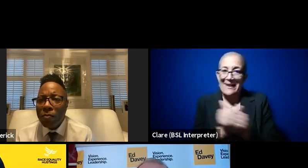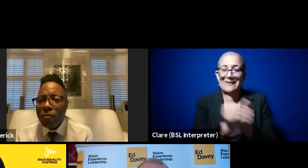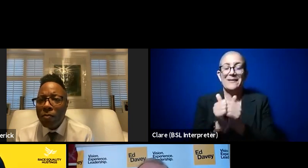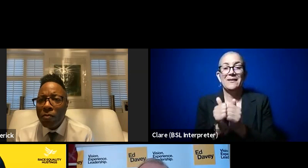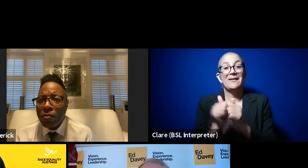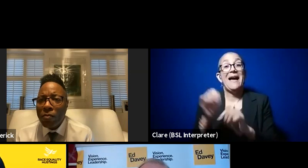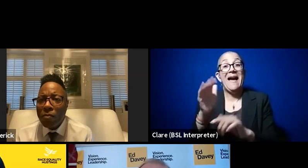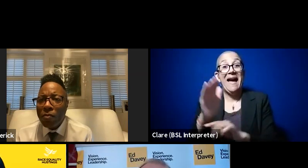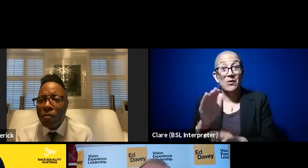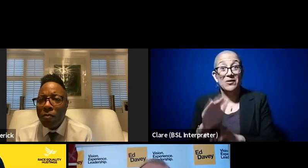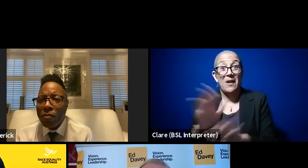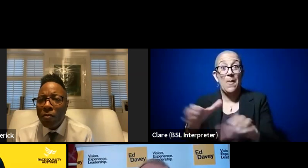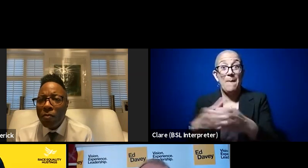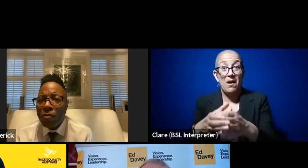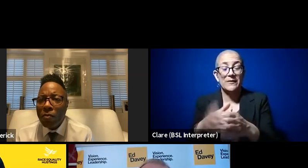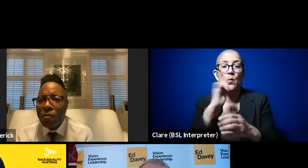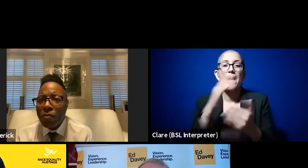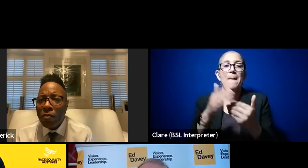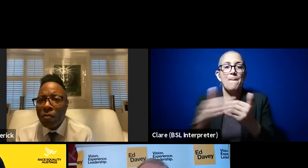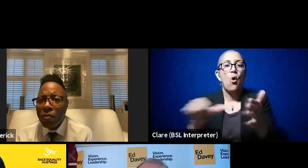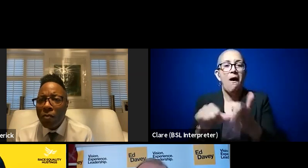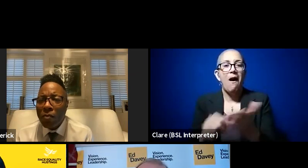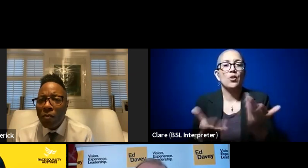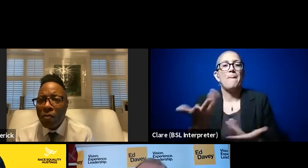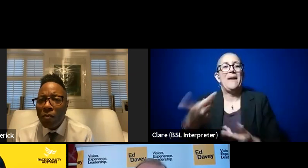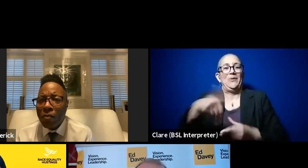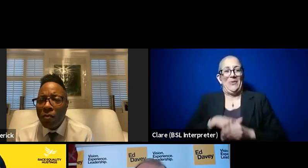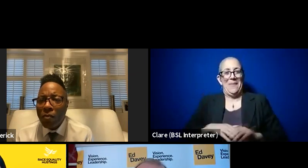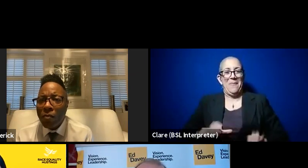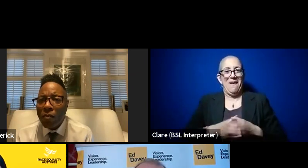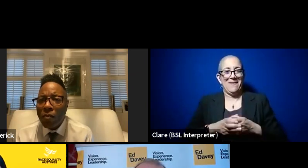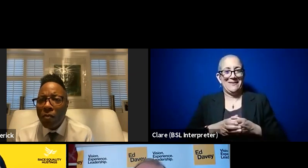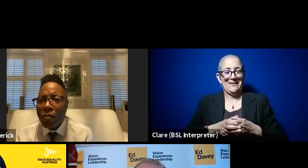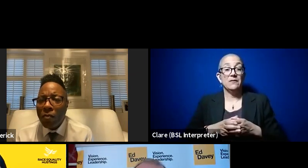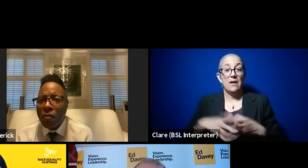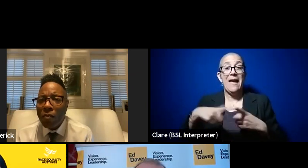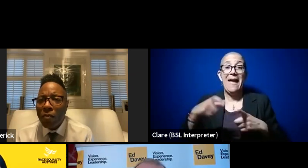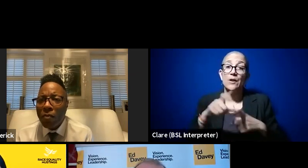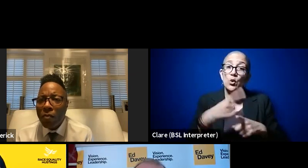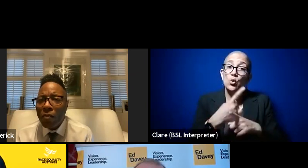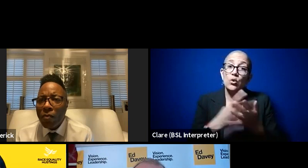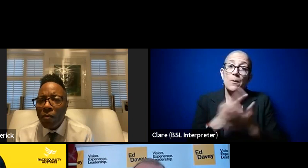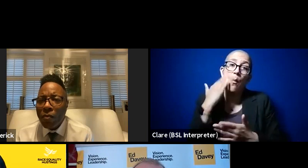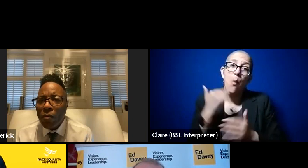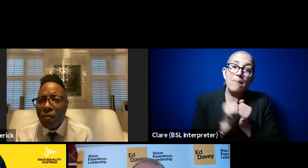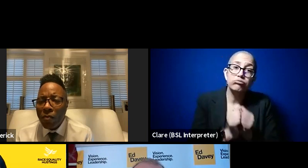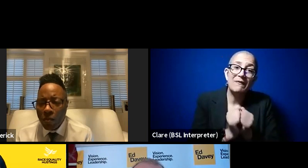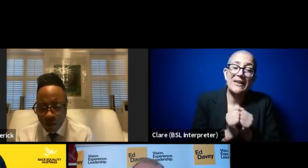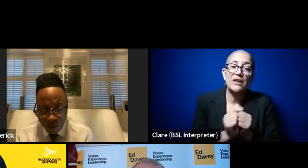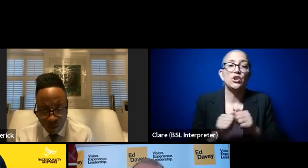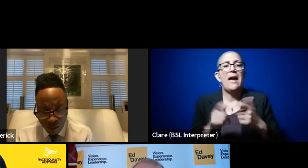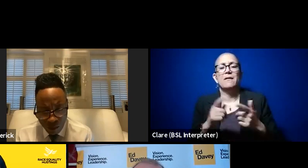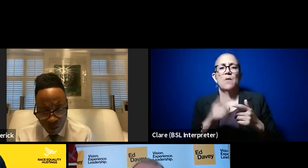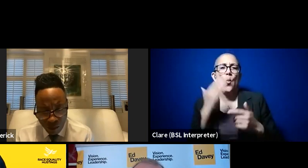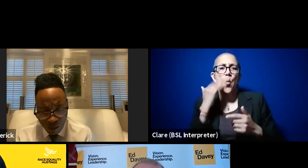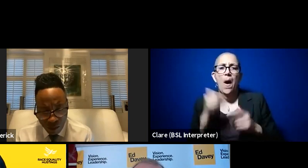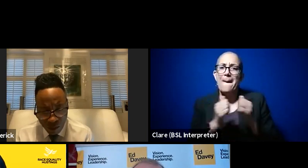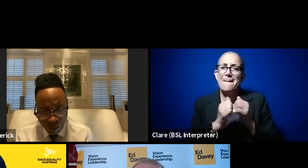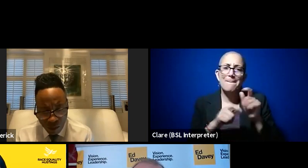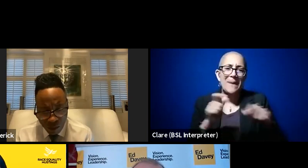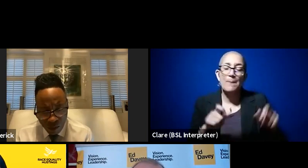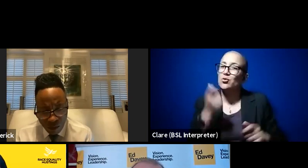harder than it is inside the party. You know, Ed, you were talking about white privilege and white people not understanding how privileged